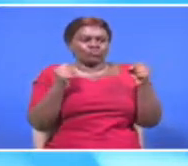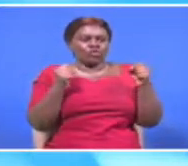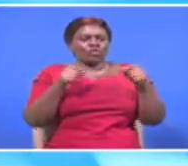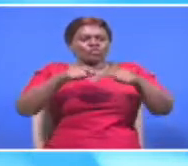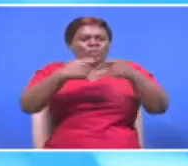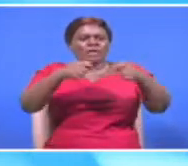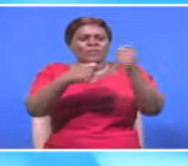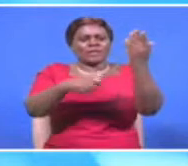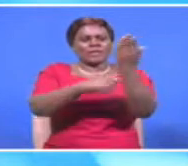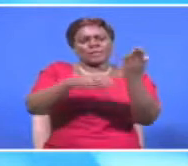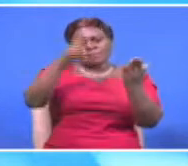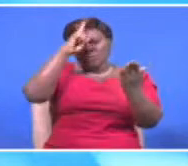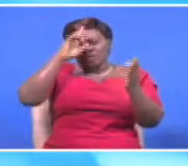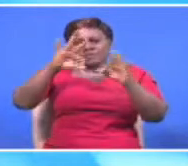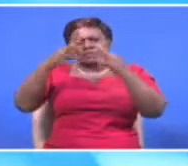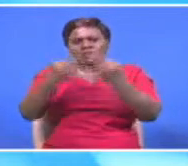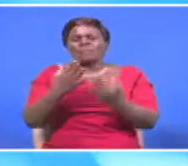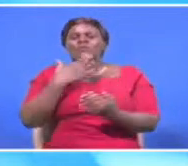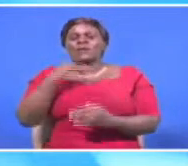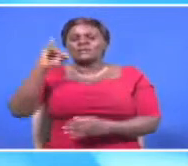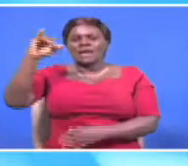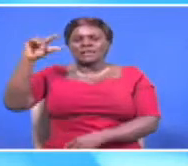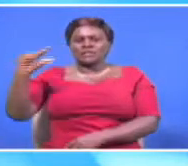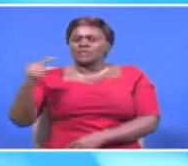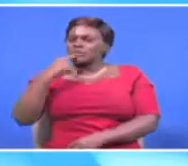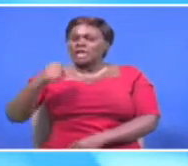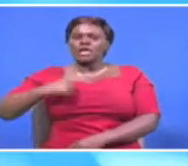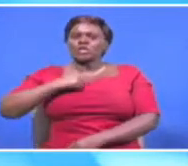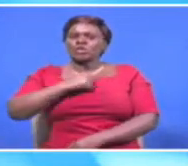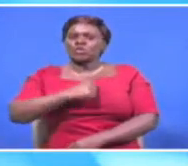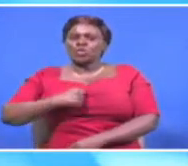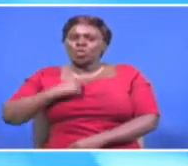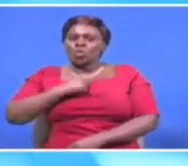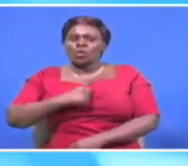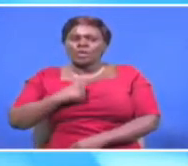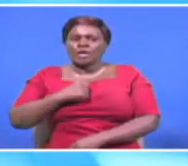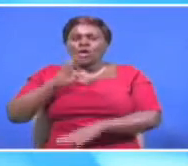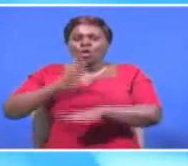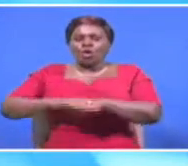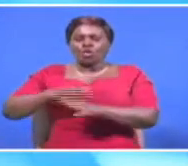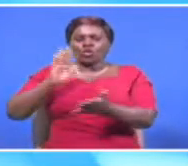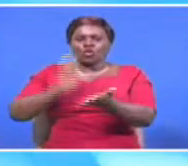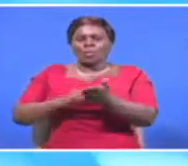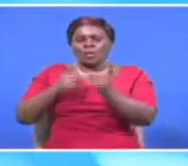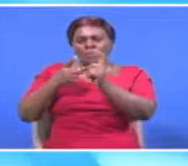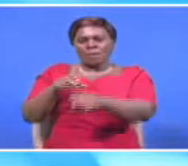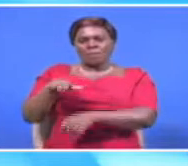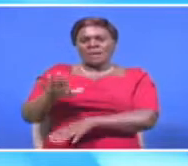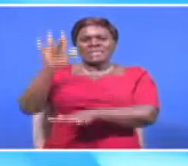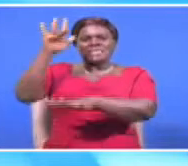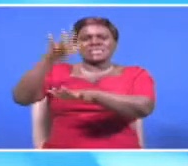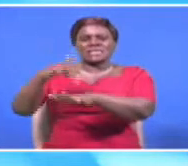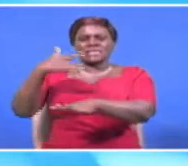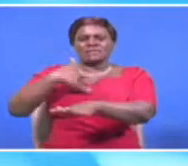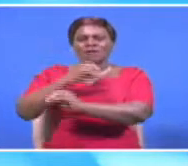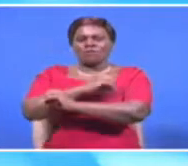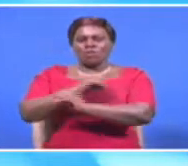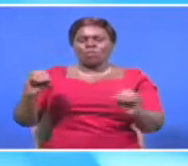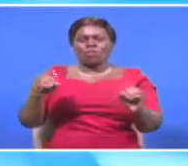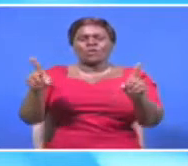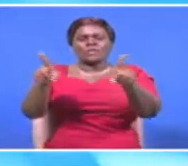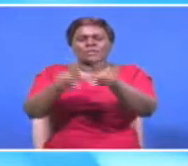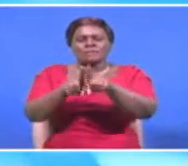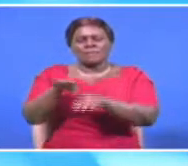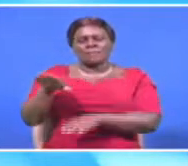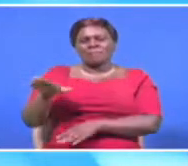of the police. Now, the families now want the IG to apologize over that statement, accusing him of being insensitive. And, of course,